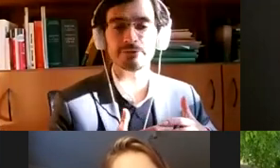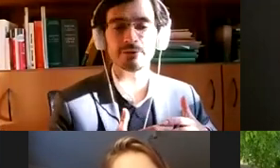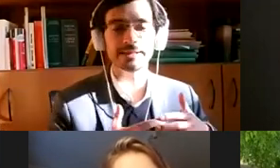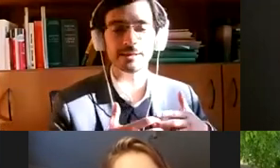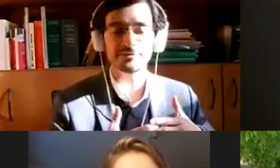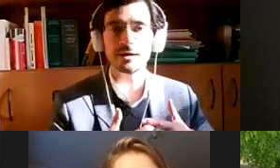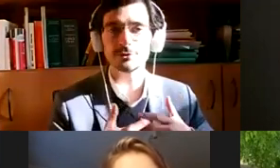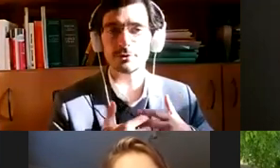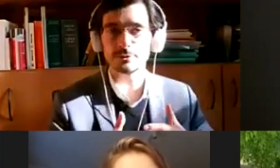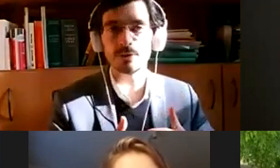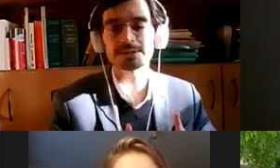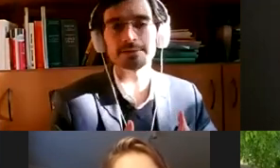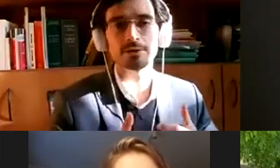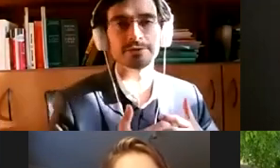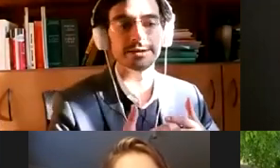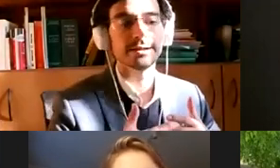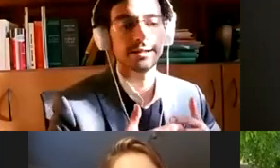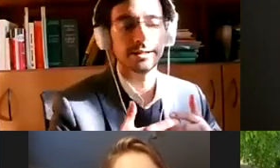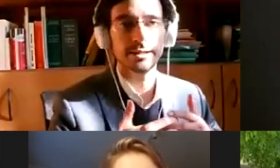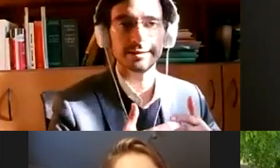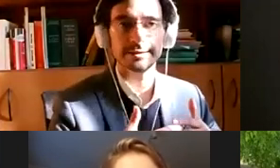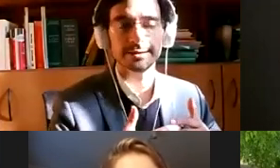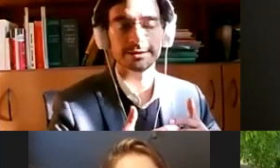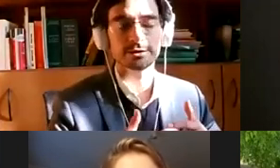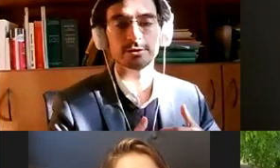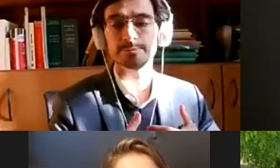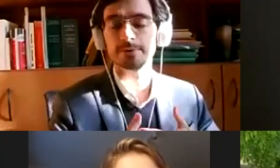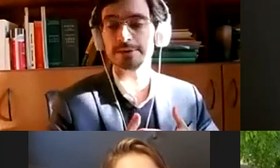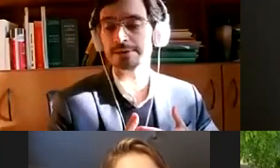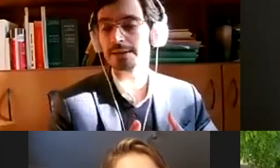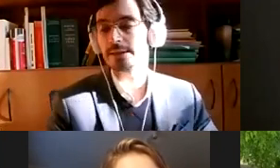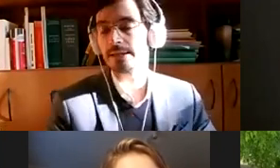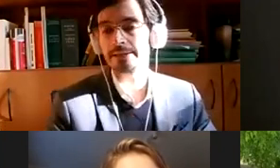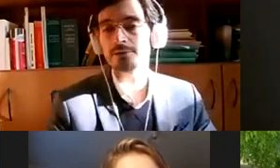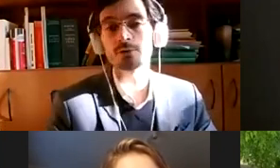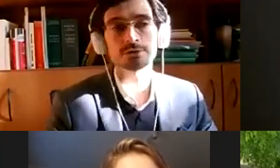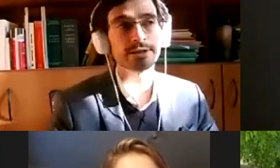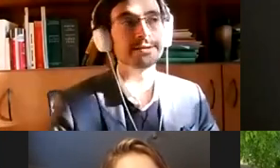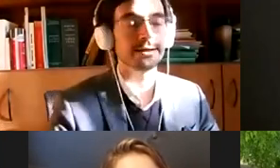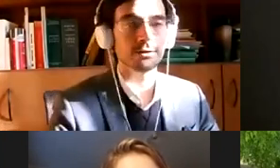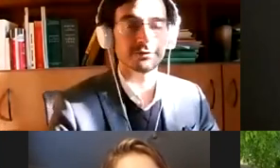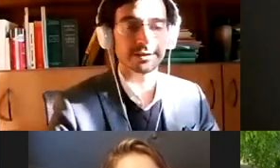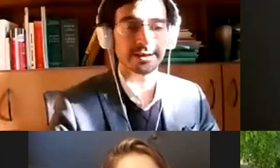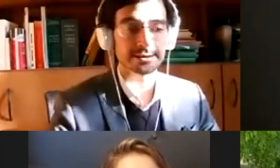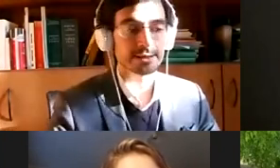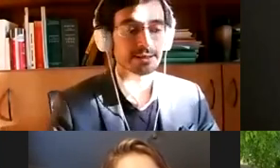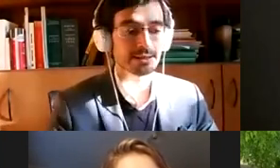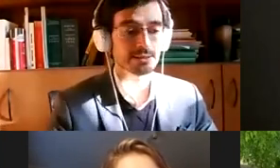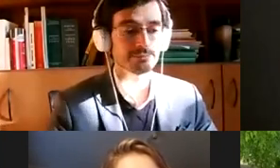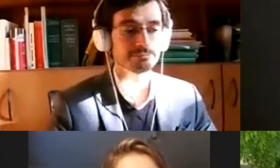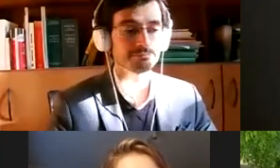This agreement can be found on the website of the Italian National Contact Point, and also the detail of the case.